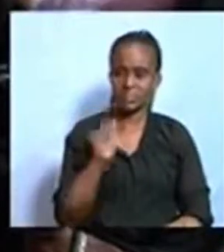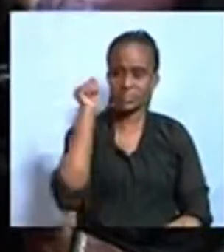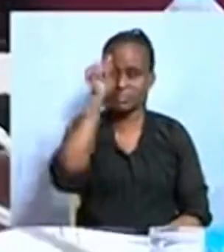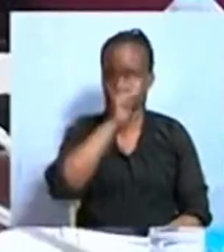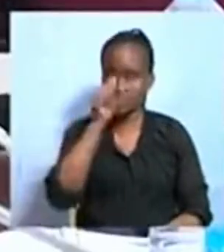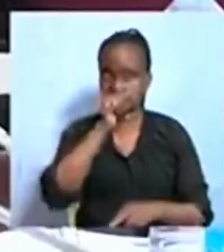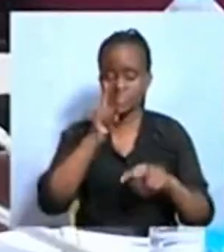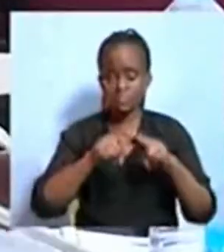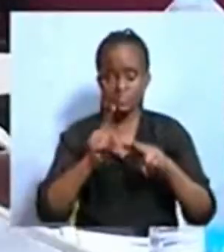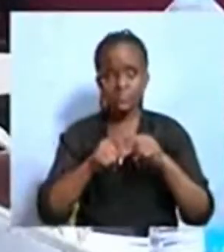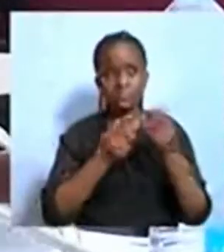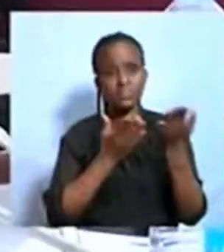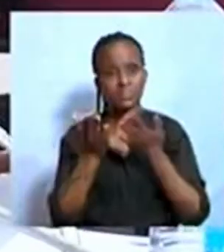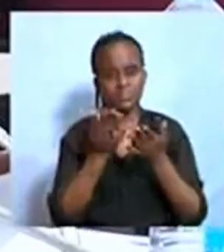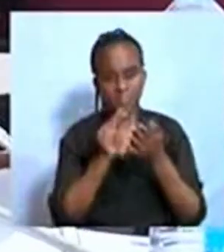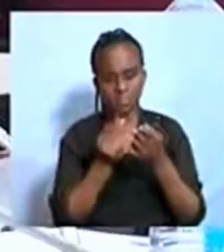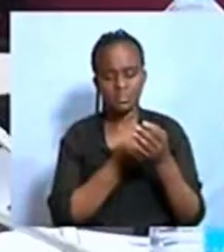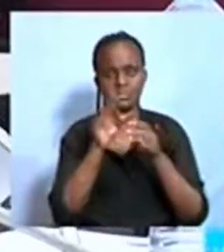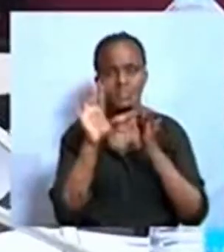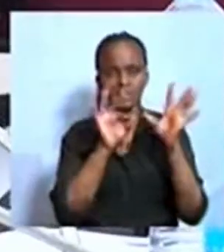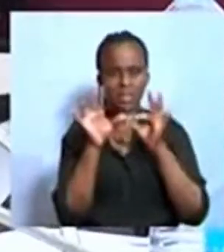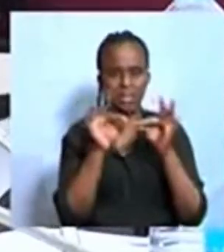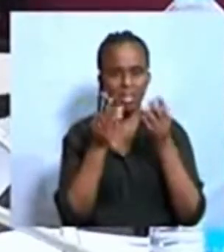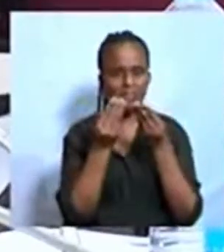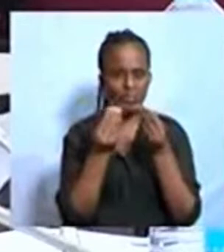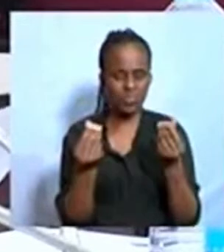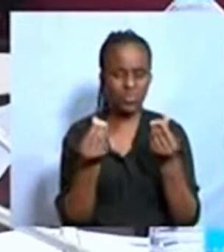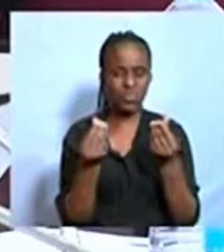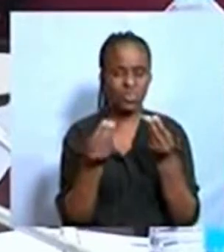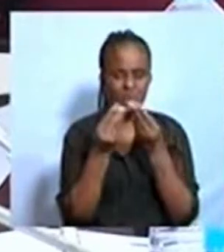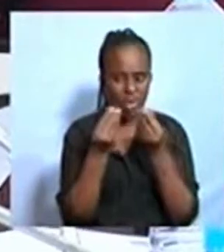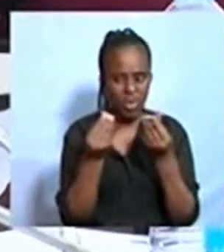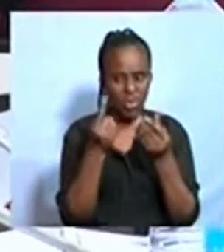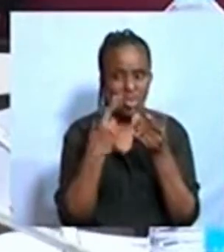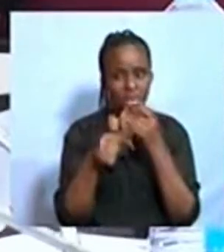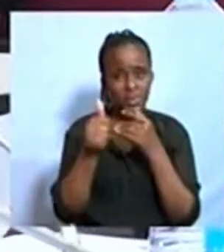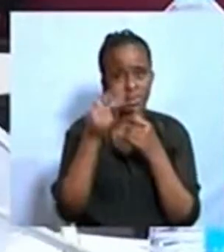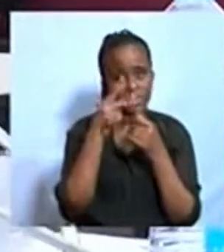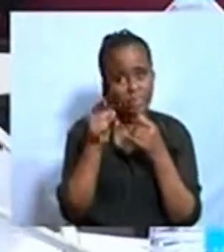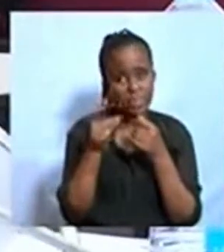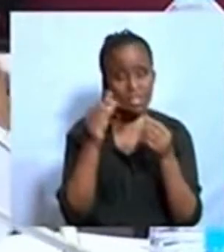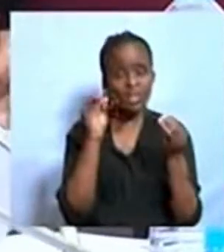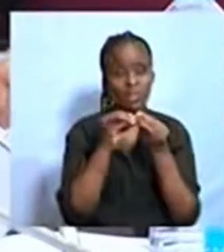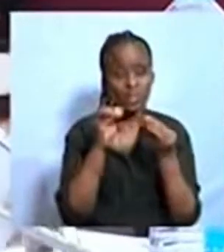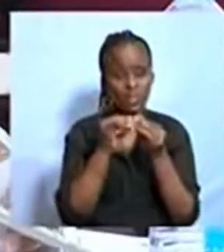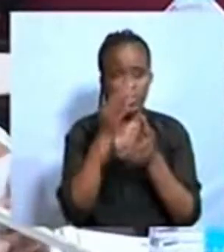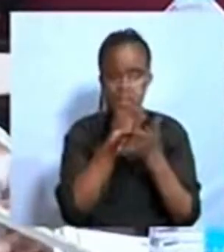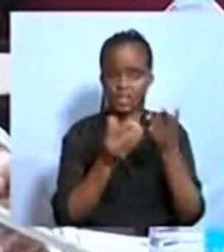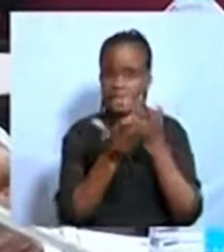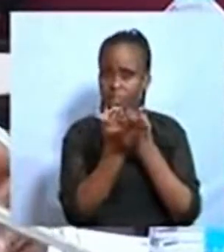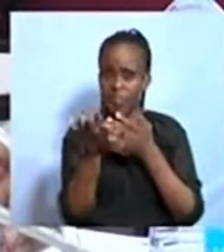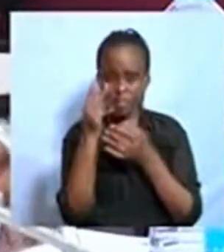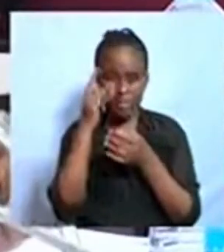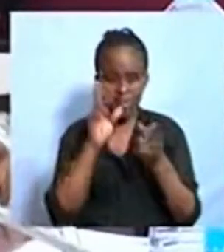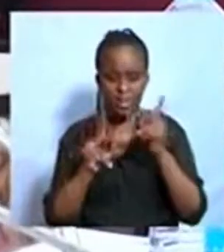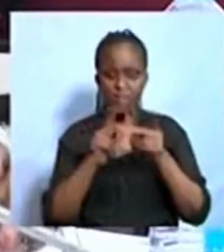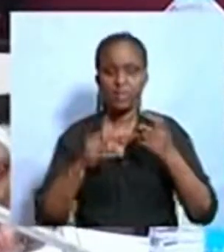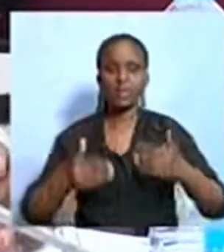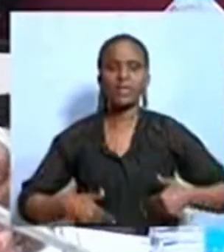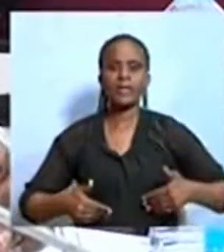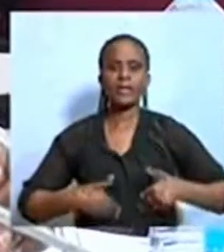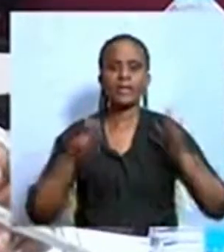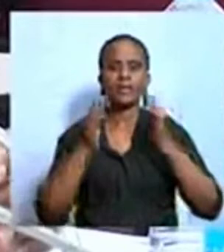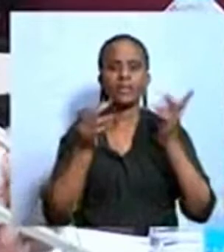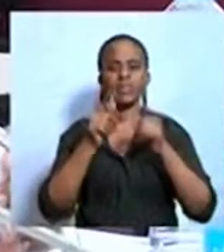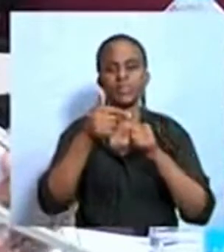services, and we selected a few facilities. Those you are seeing there are extracts of some of the reasons young people are facing